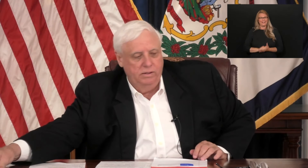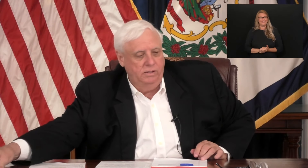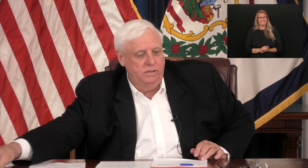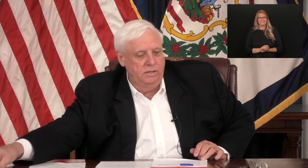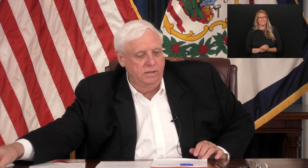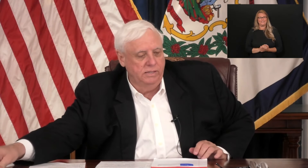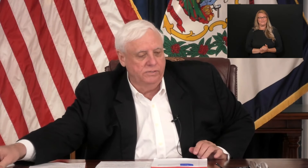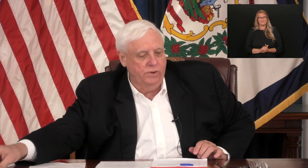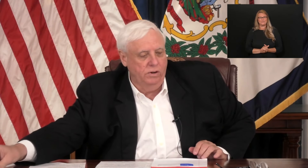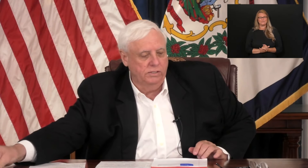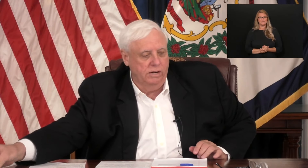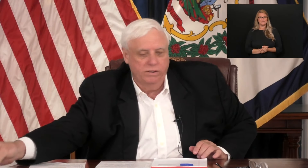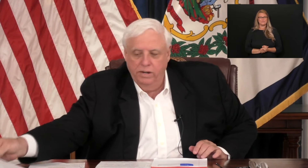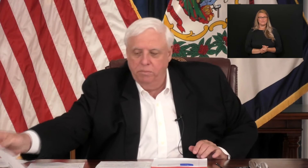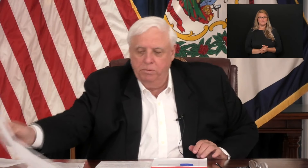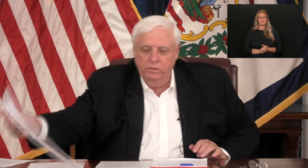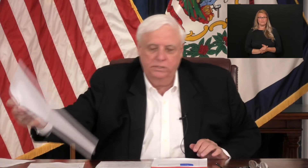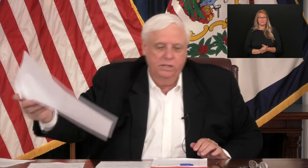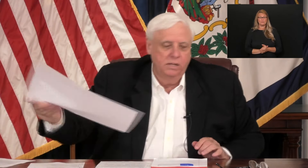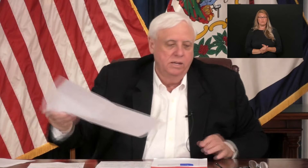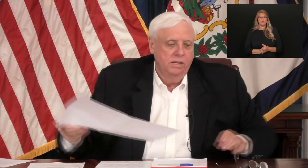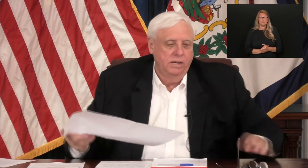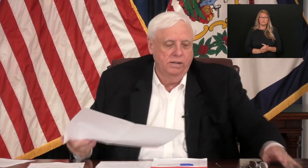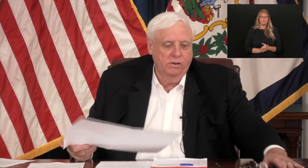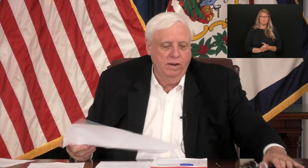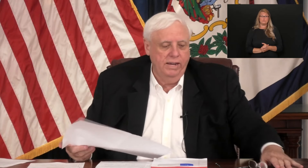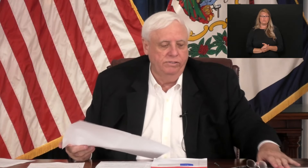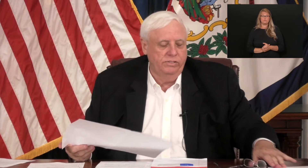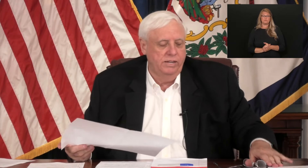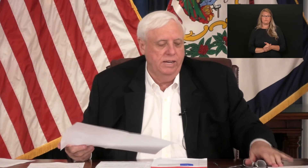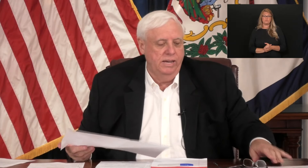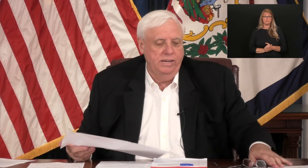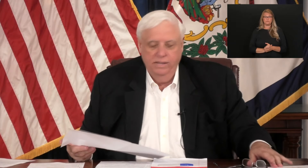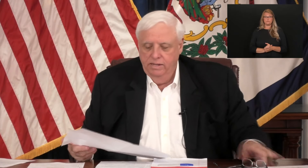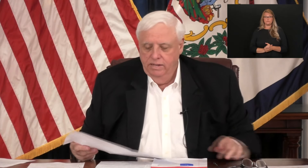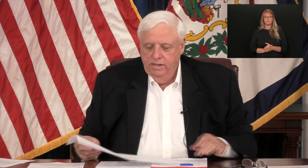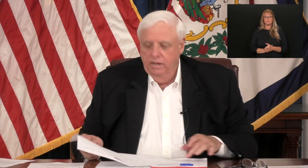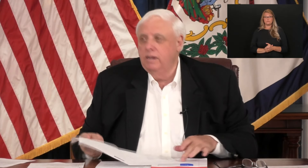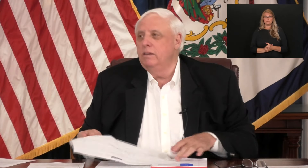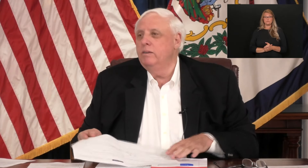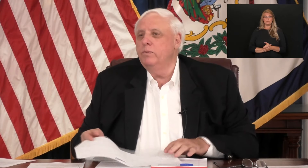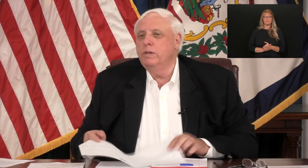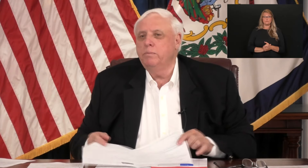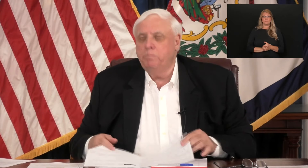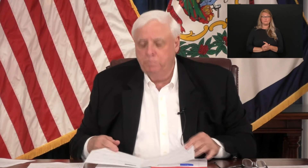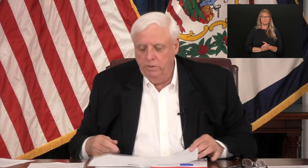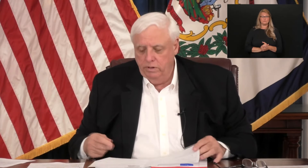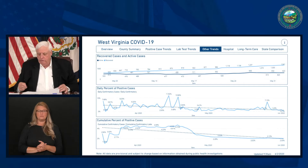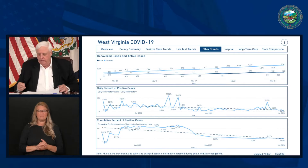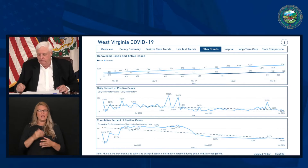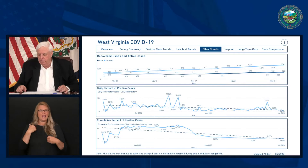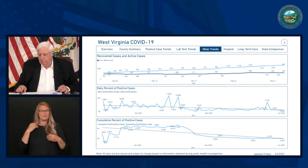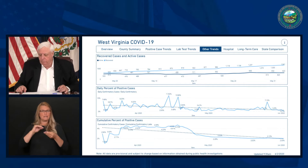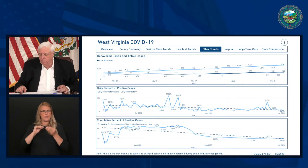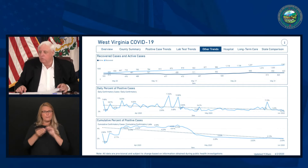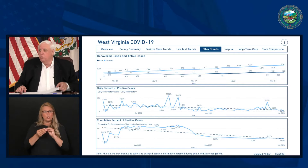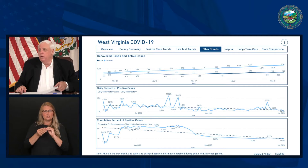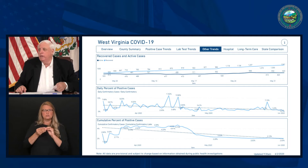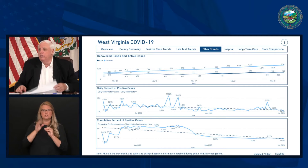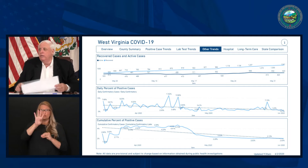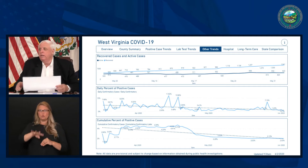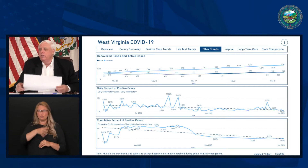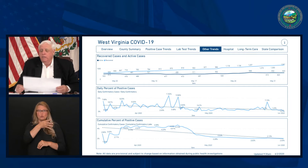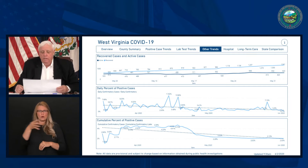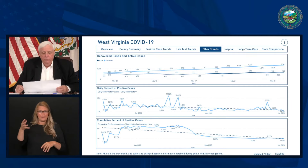Now, as far as our numbers and the graphs today, if we could pull our graphs up real